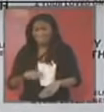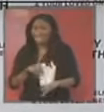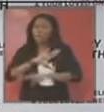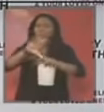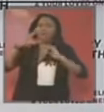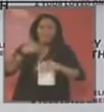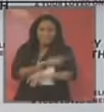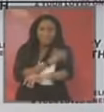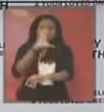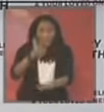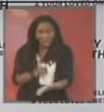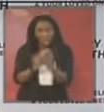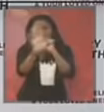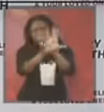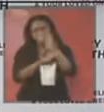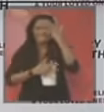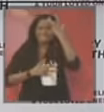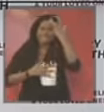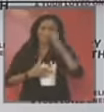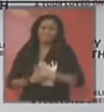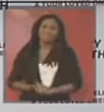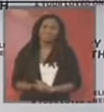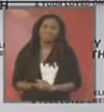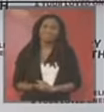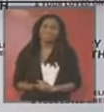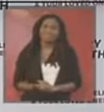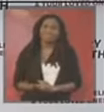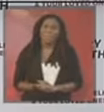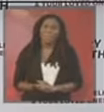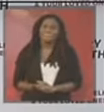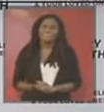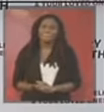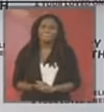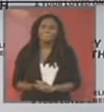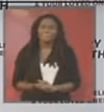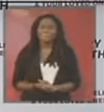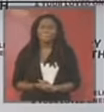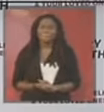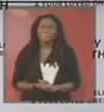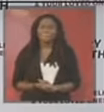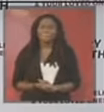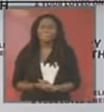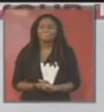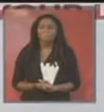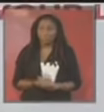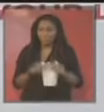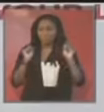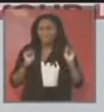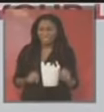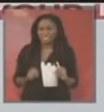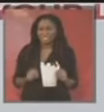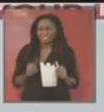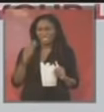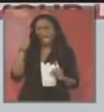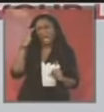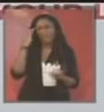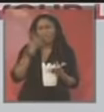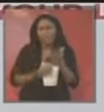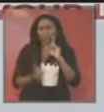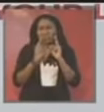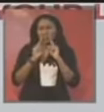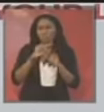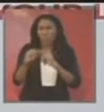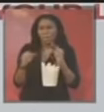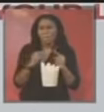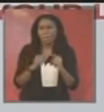allow CMO to respond to the second. Yeah, so we are aware of that particular incident that occurred, I